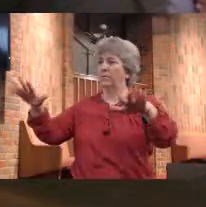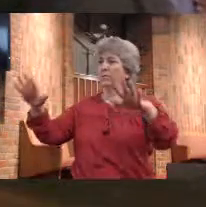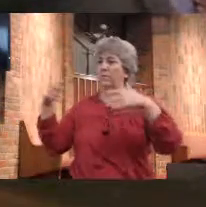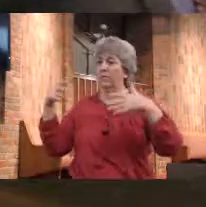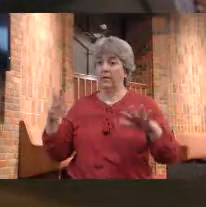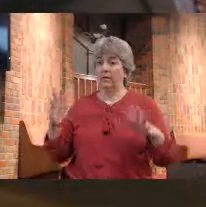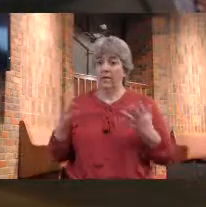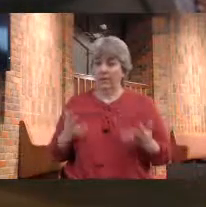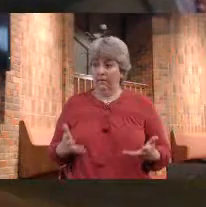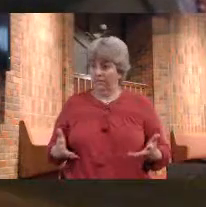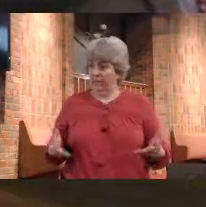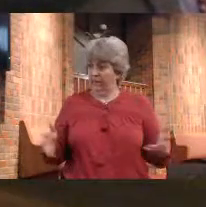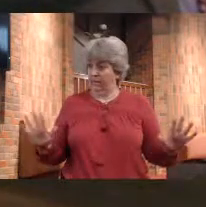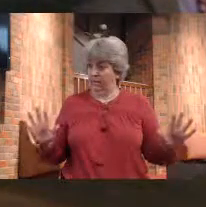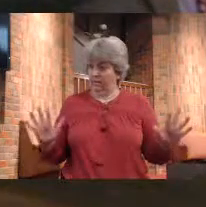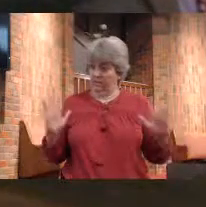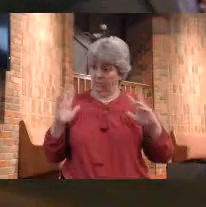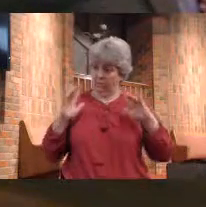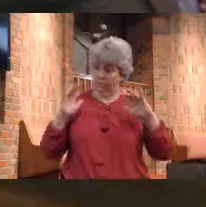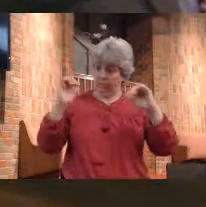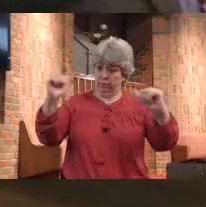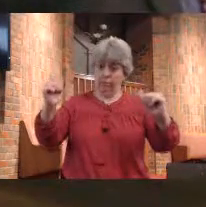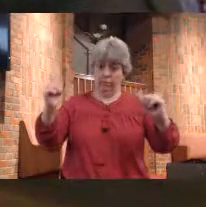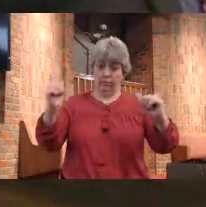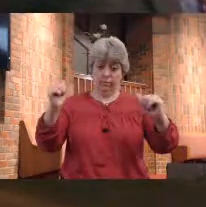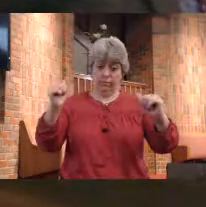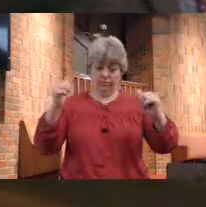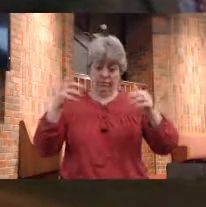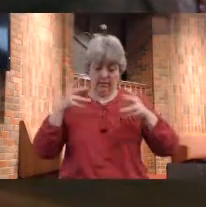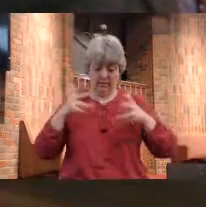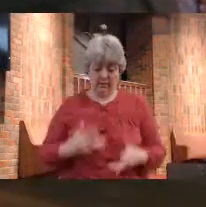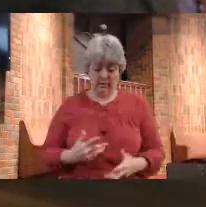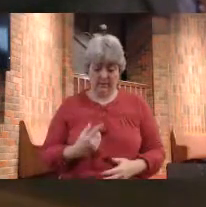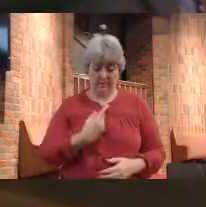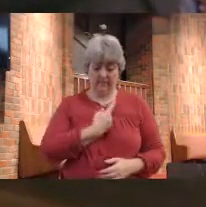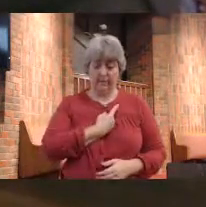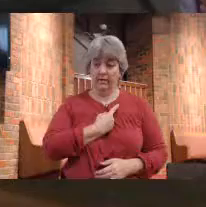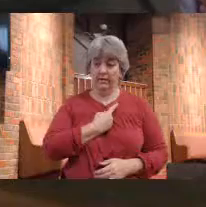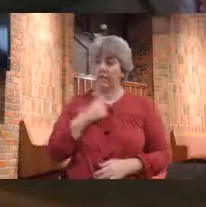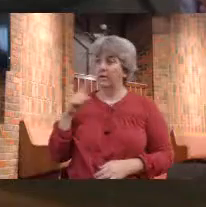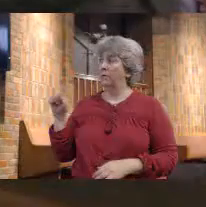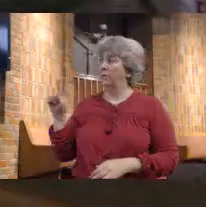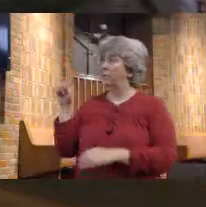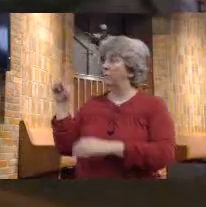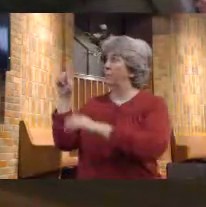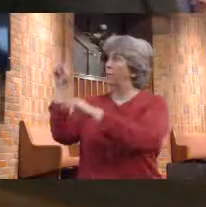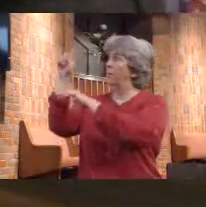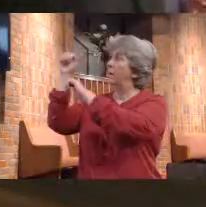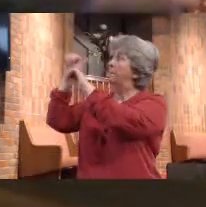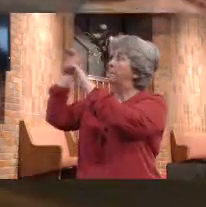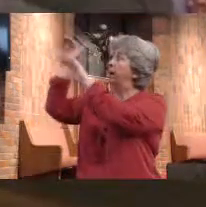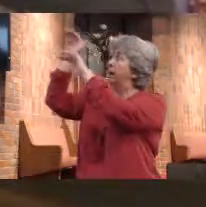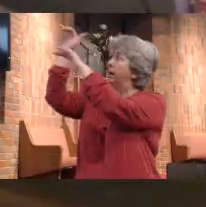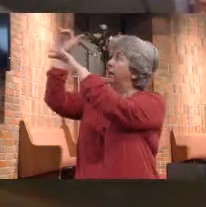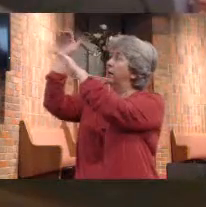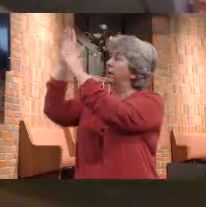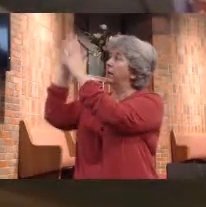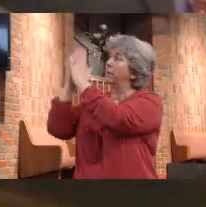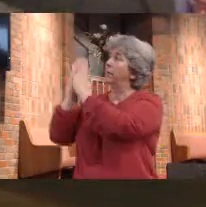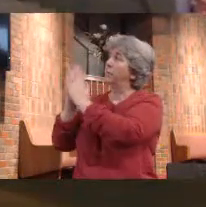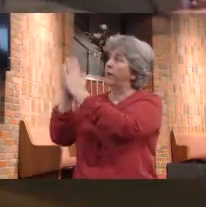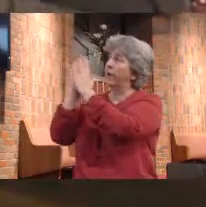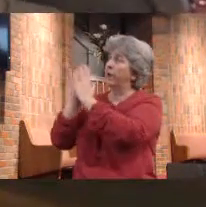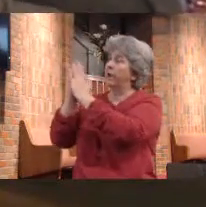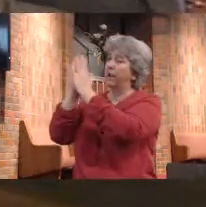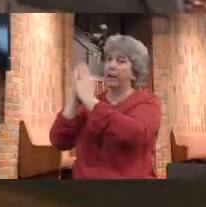And when he had sent the multitudes away, he went up on the mountain by himself to pray.